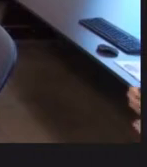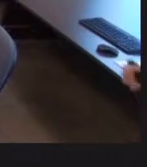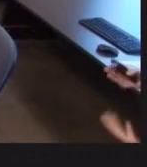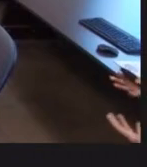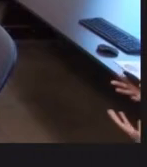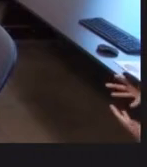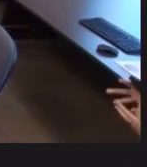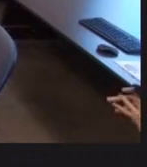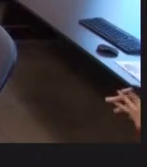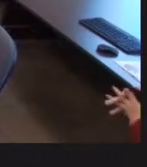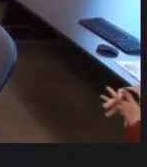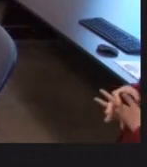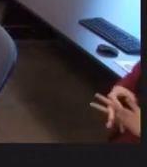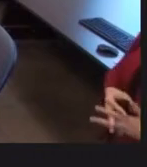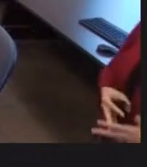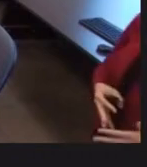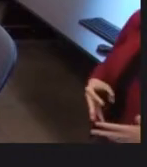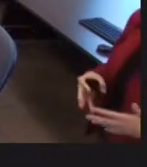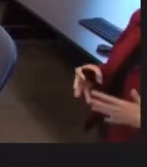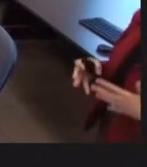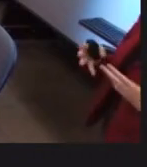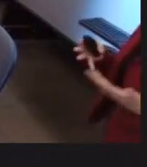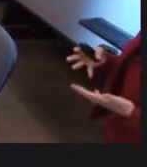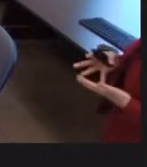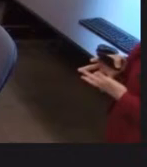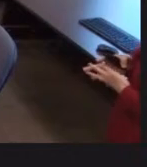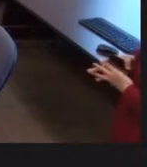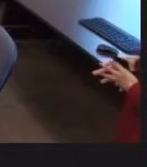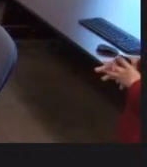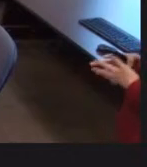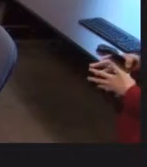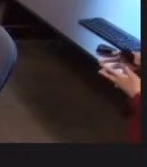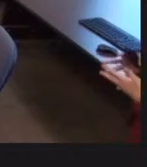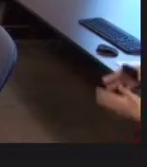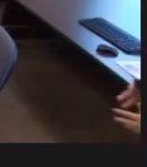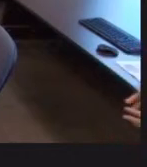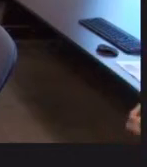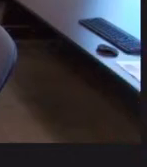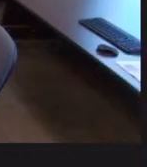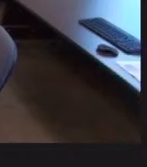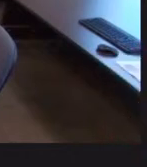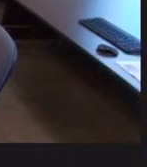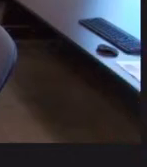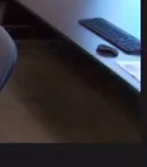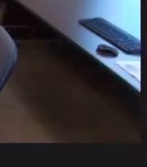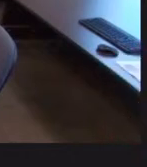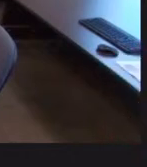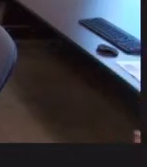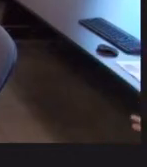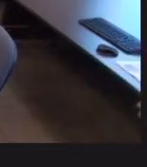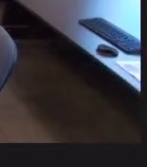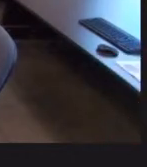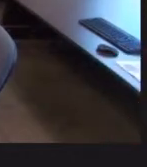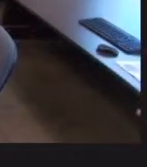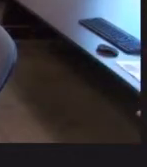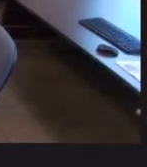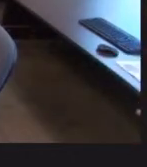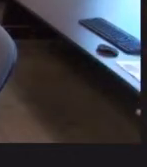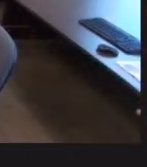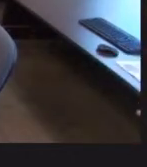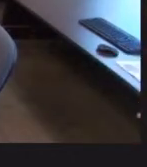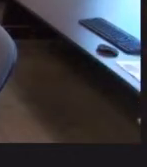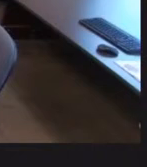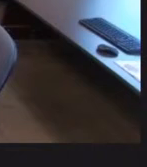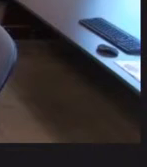you and crafting what happens next by asking if you were setting up the ideal accreditation model what would it